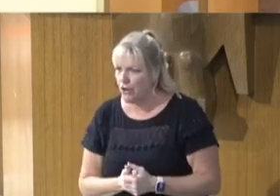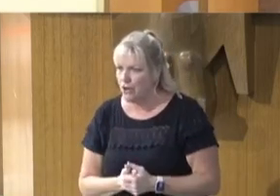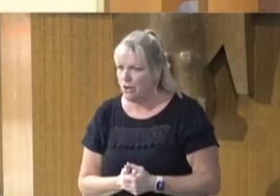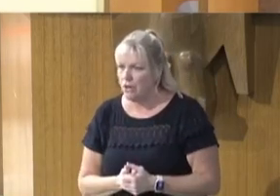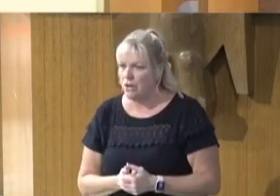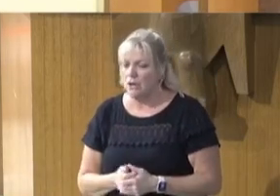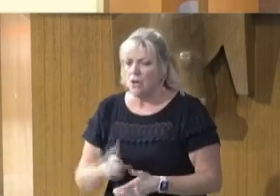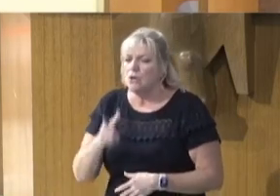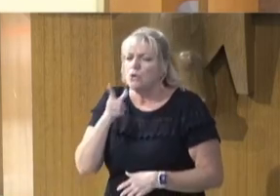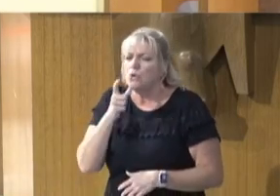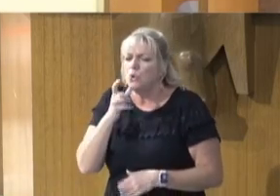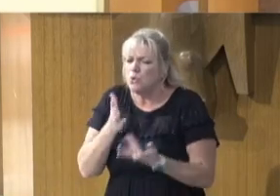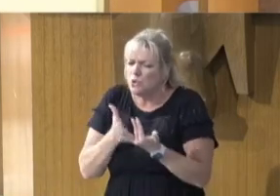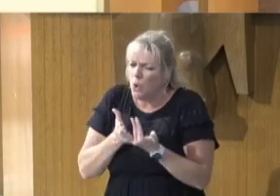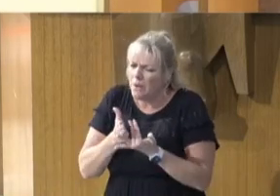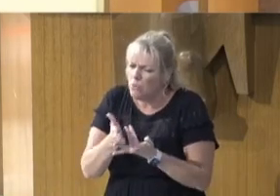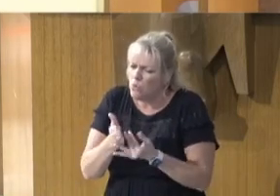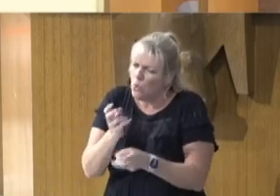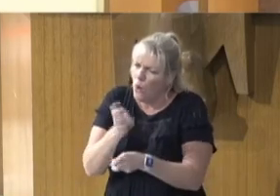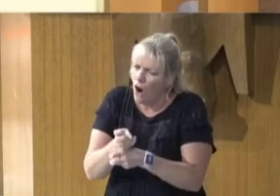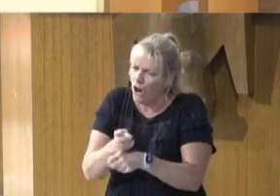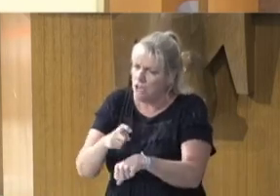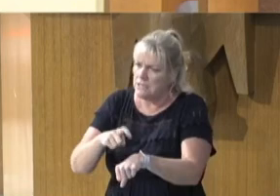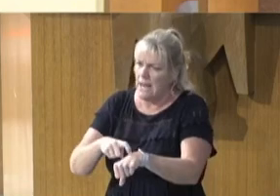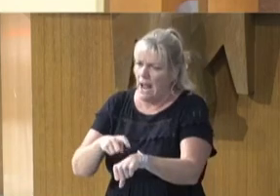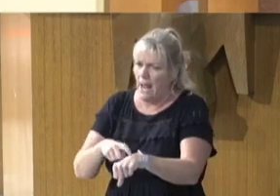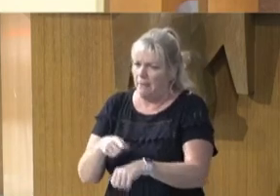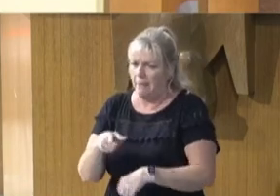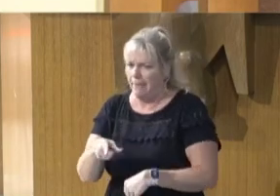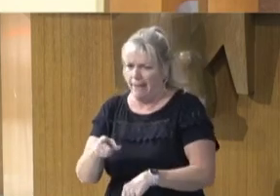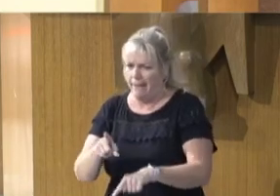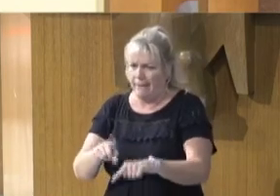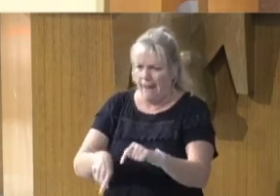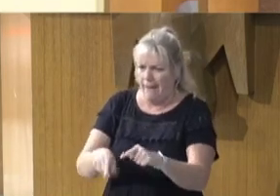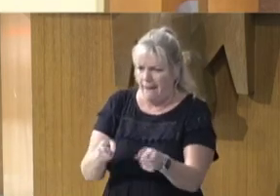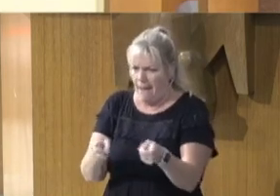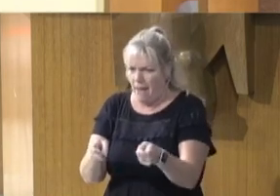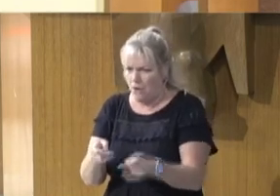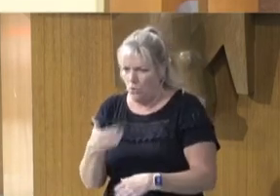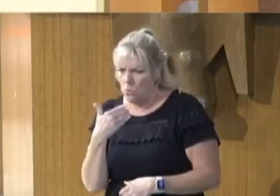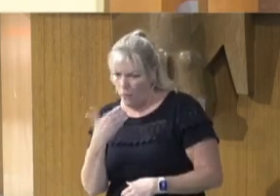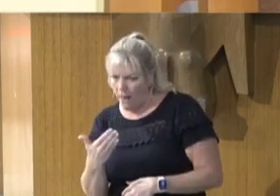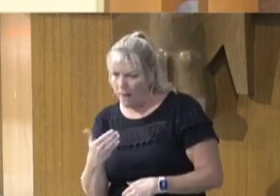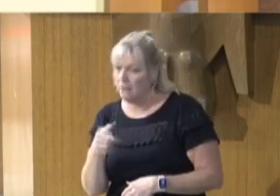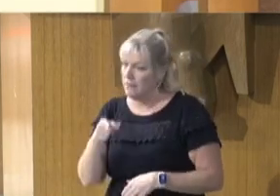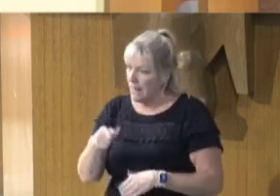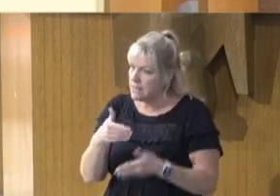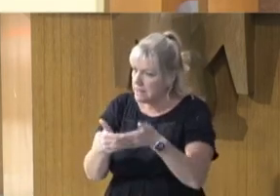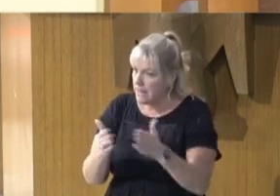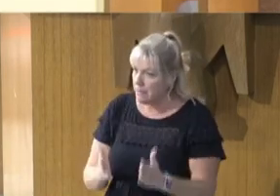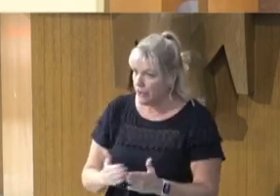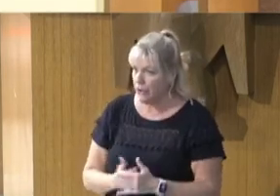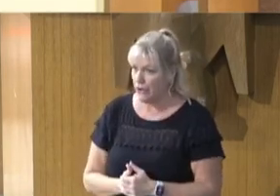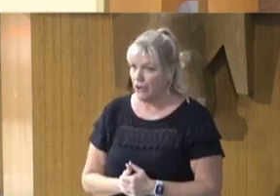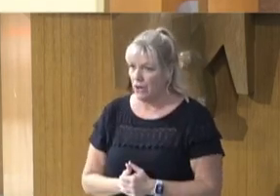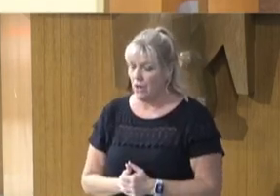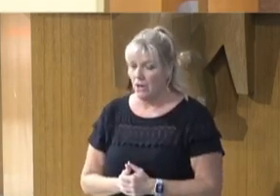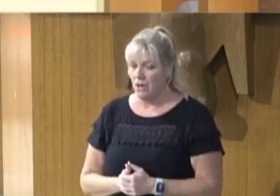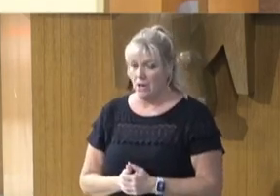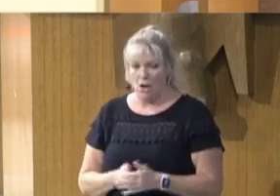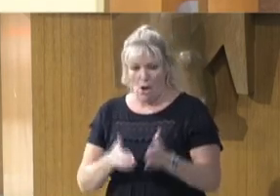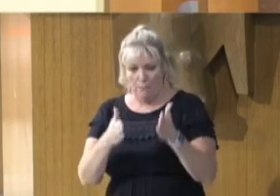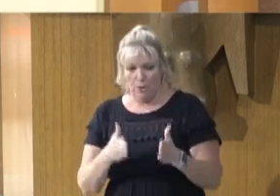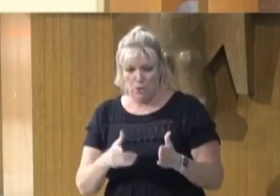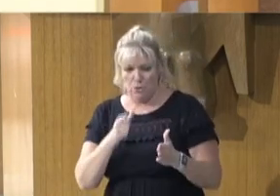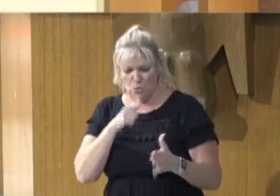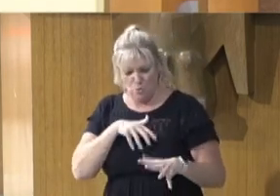is going through some hard stuff and not handling it well. Your neighbor is someone who is overwhelmed with